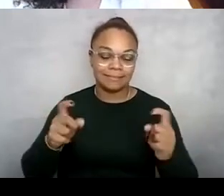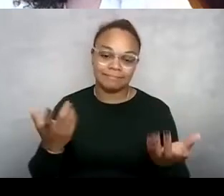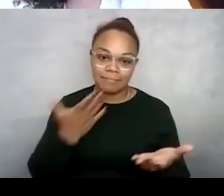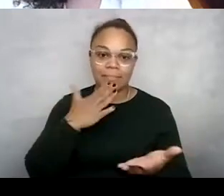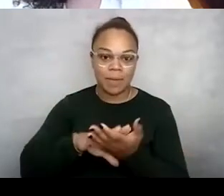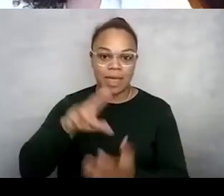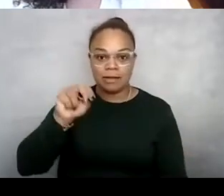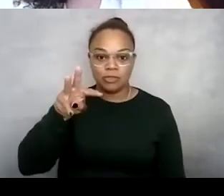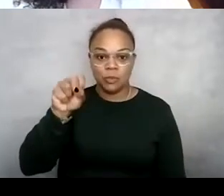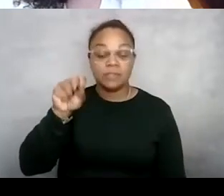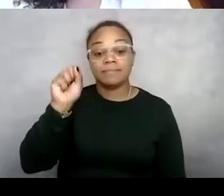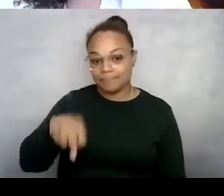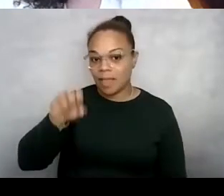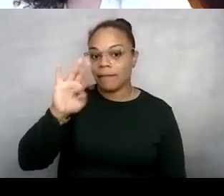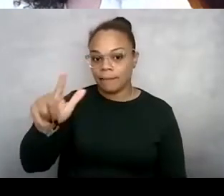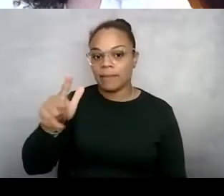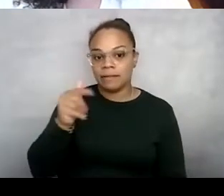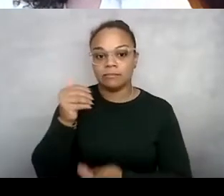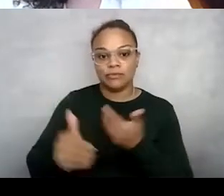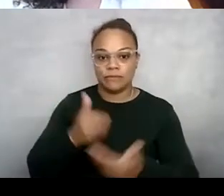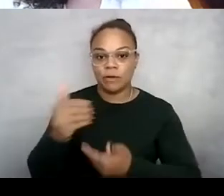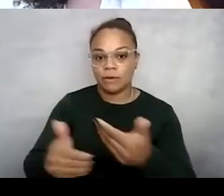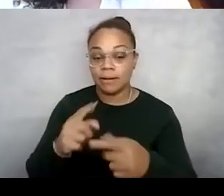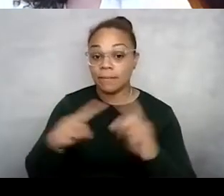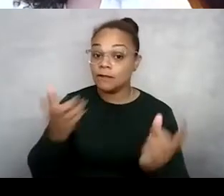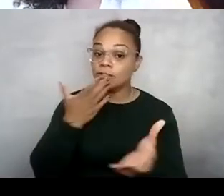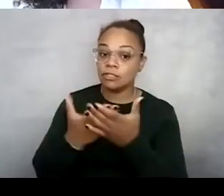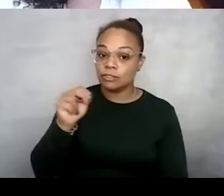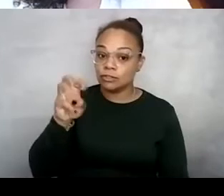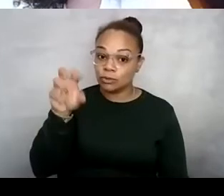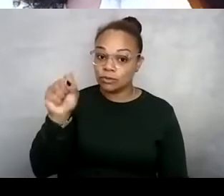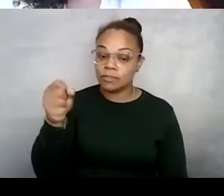But the good news is that we consistently center the